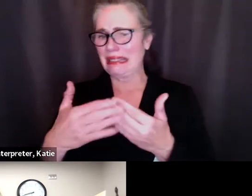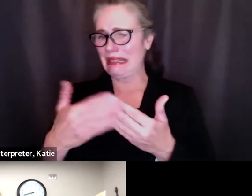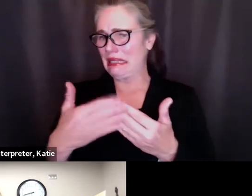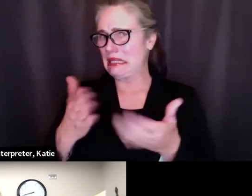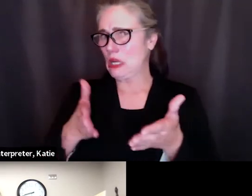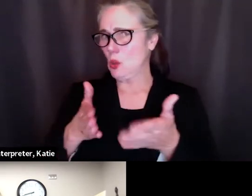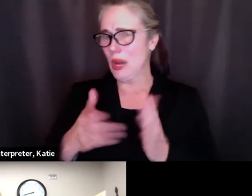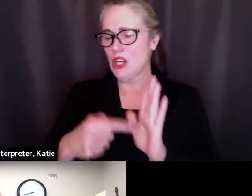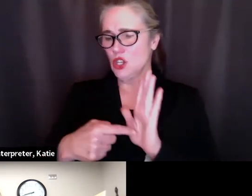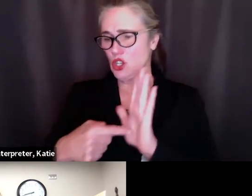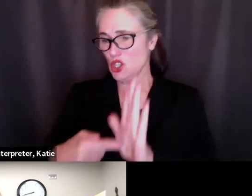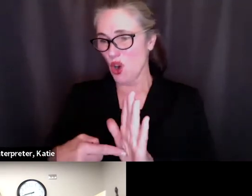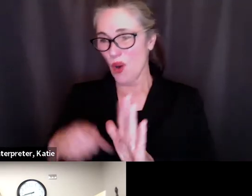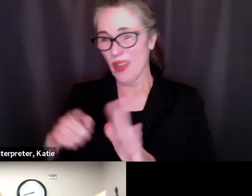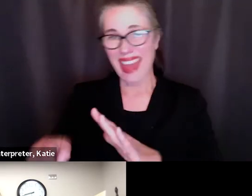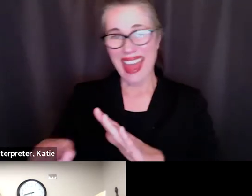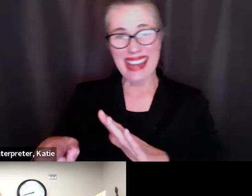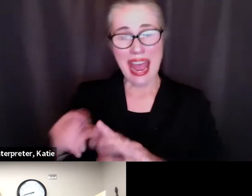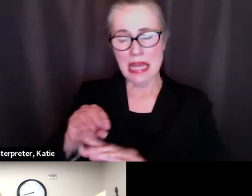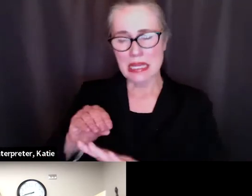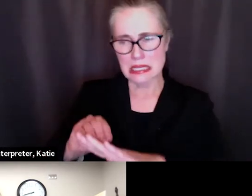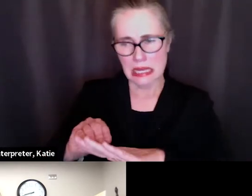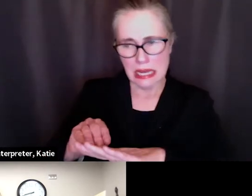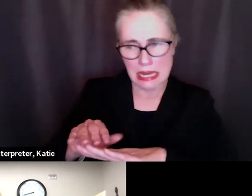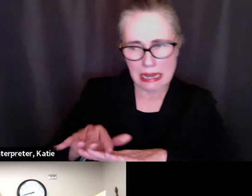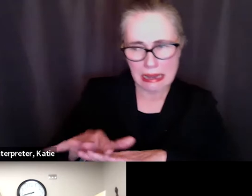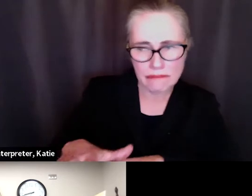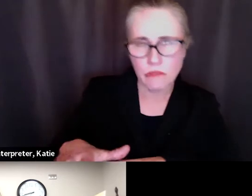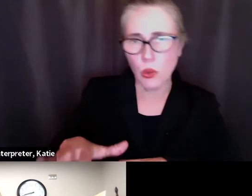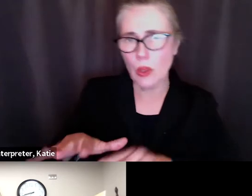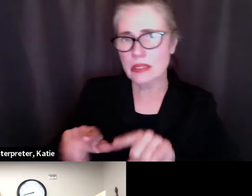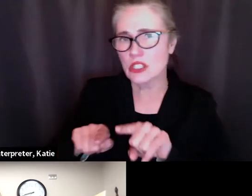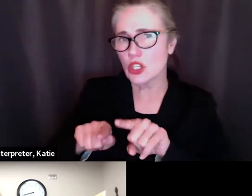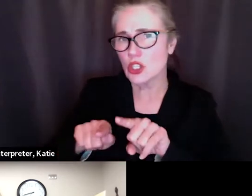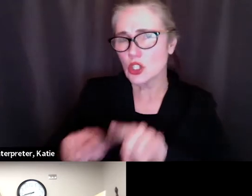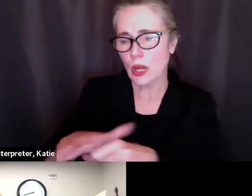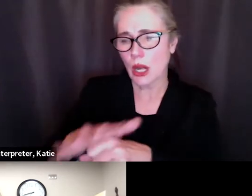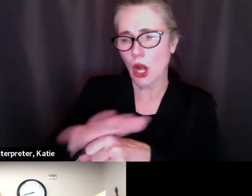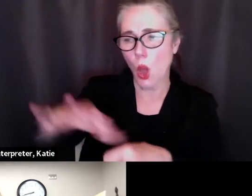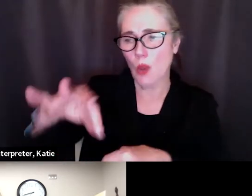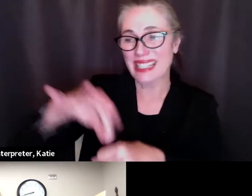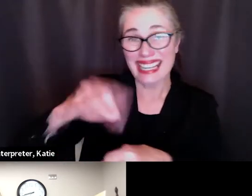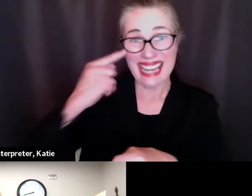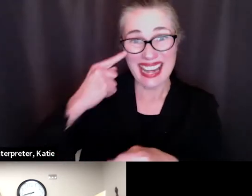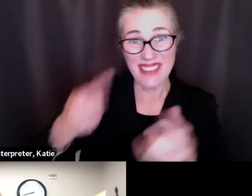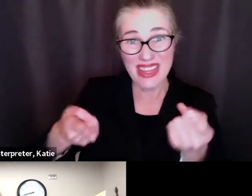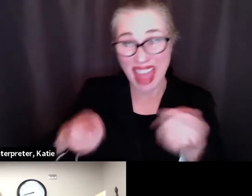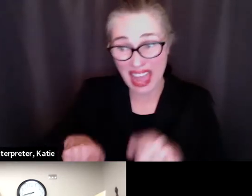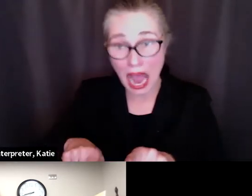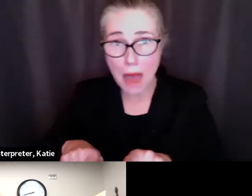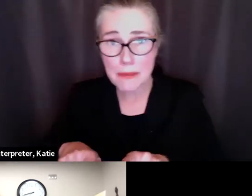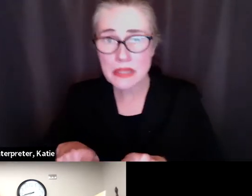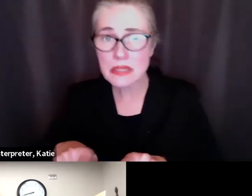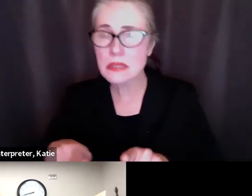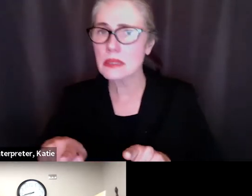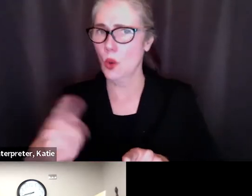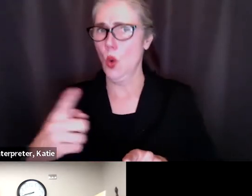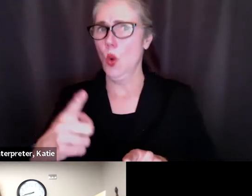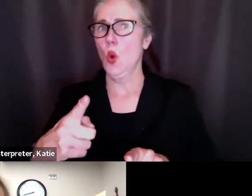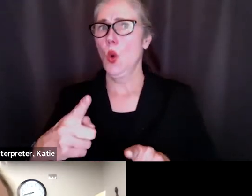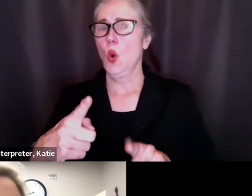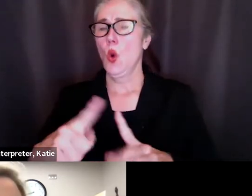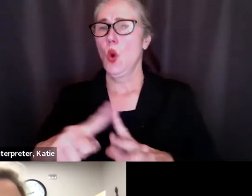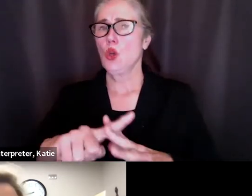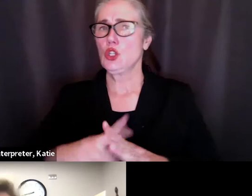if that can be shown in any way it is said to trigger a requirement to